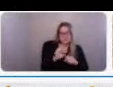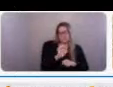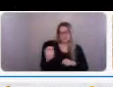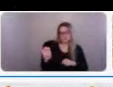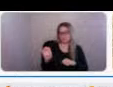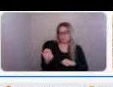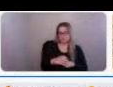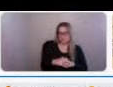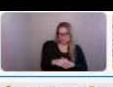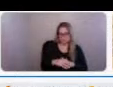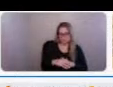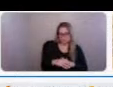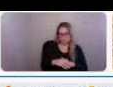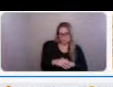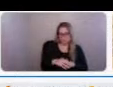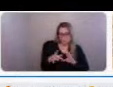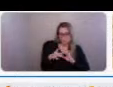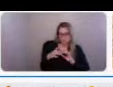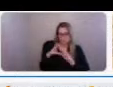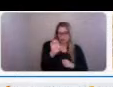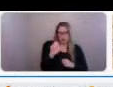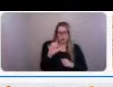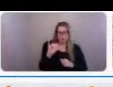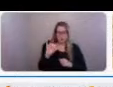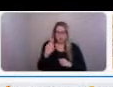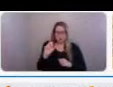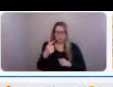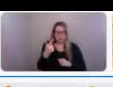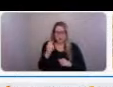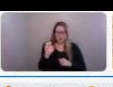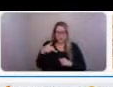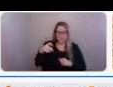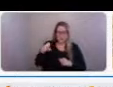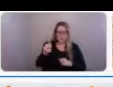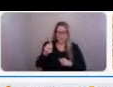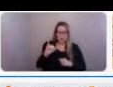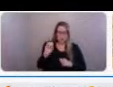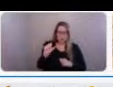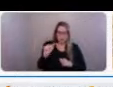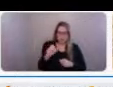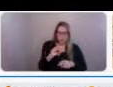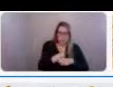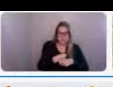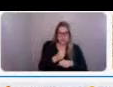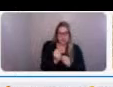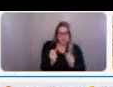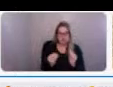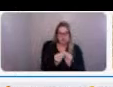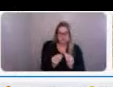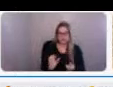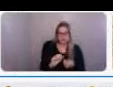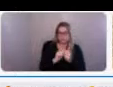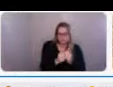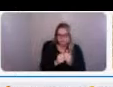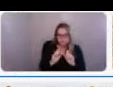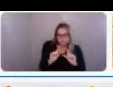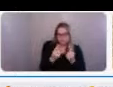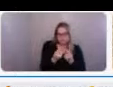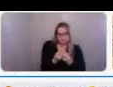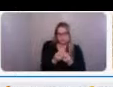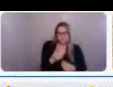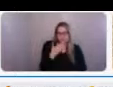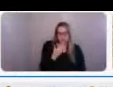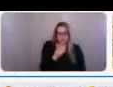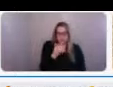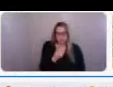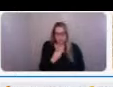toward um el mirage peoria and then make us more a more competitive district so thank you